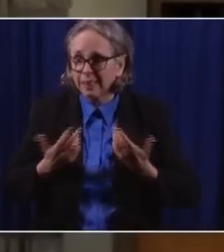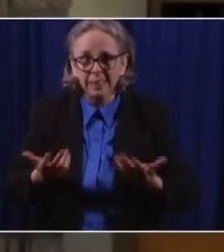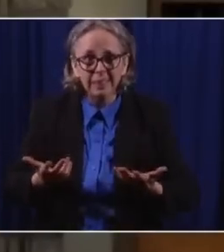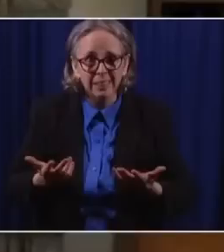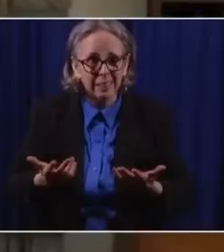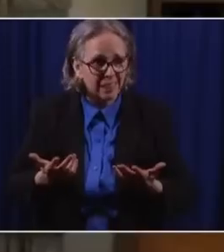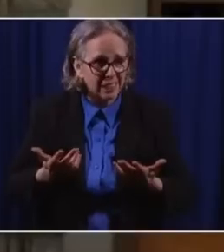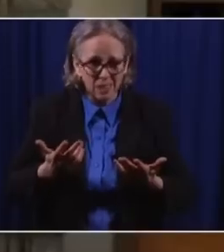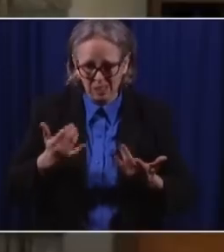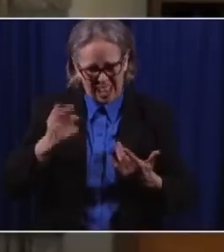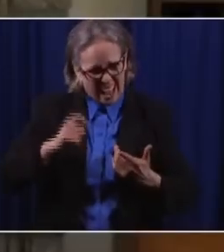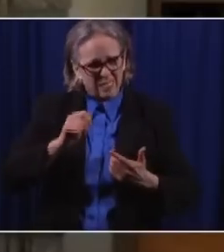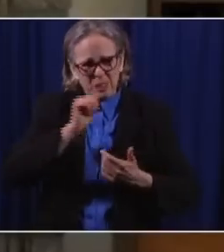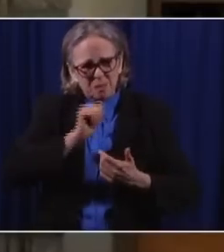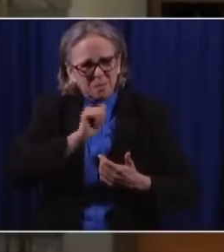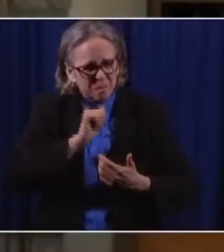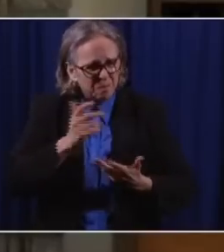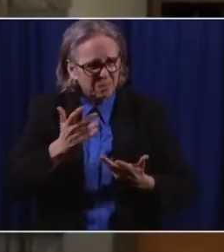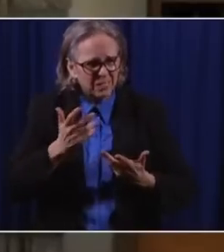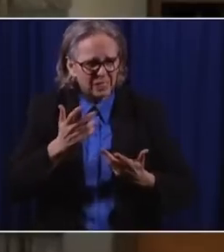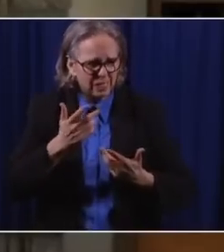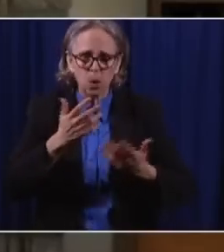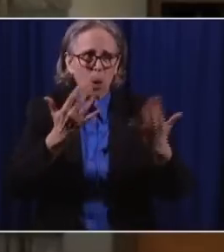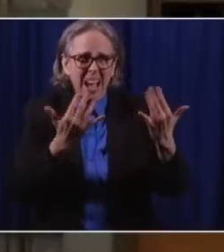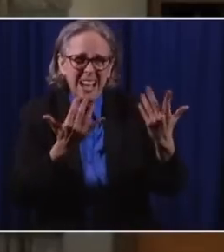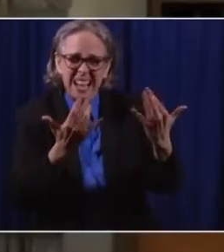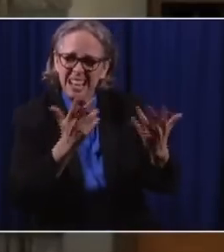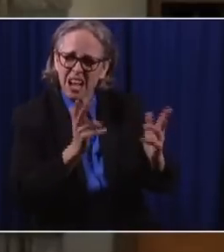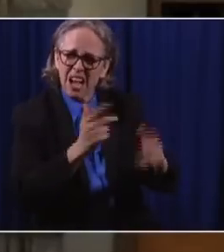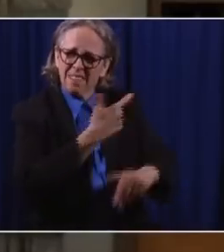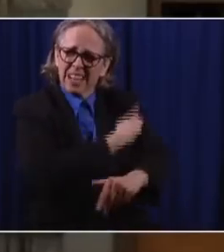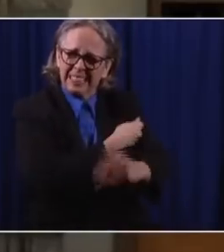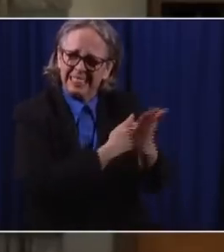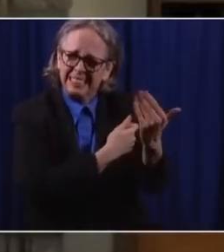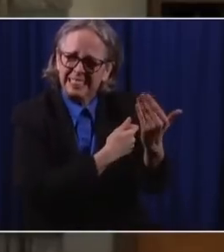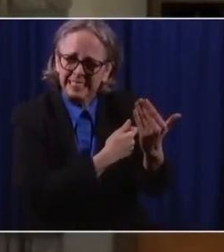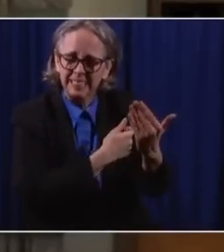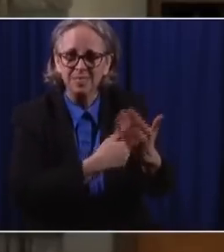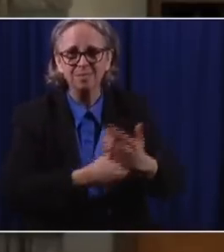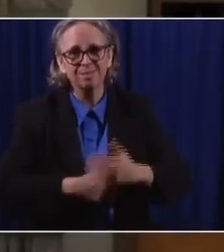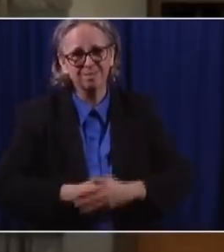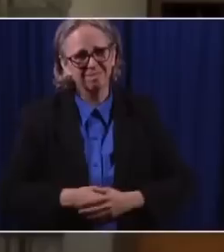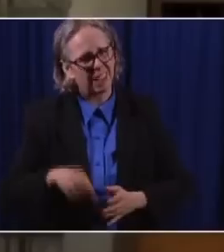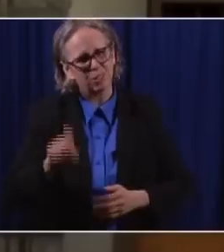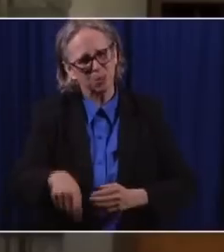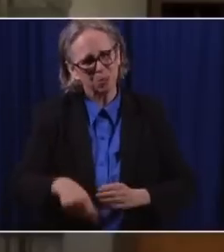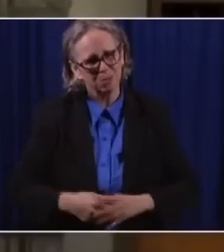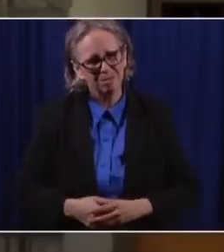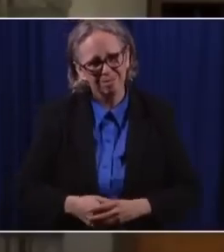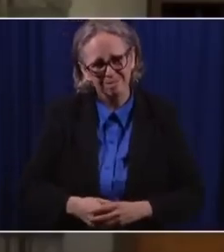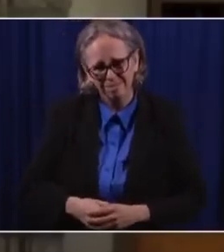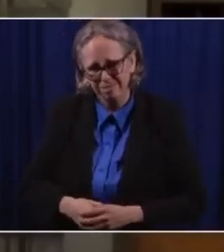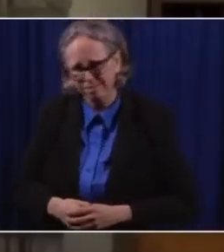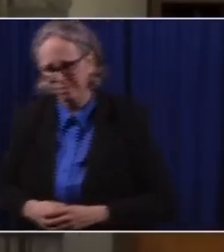live with it in a safe way. Next question is from Kevin Landers at